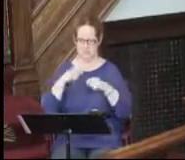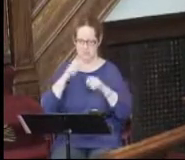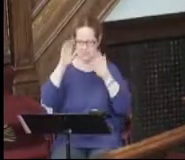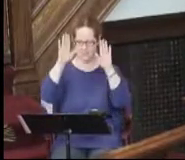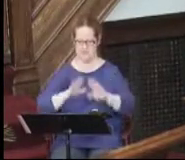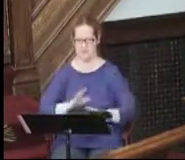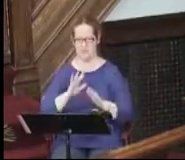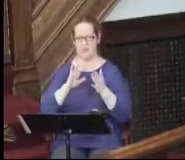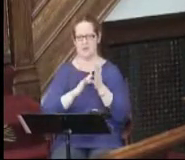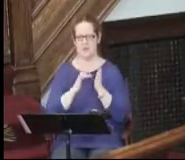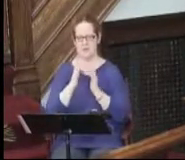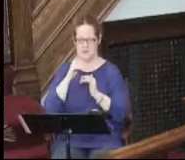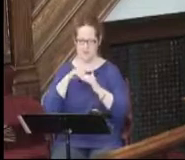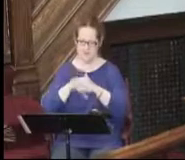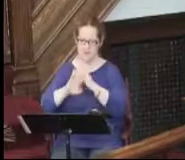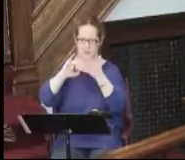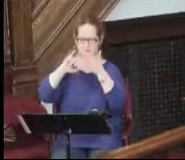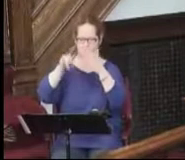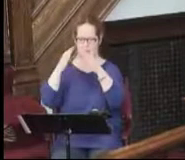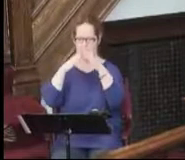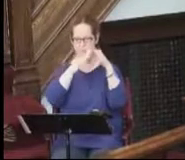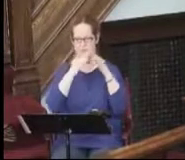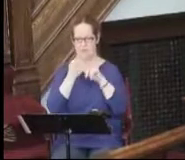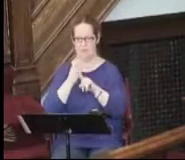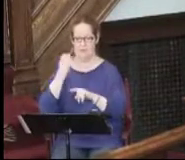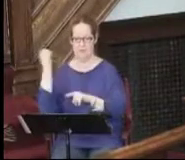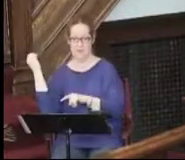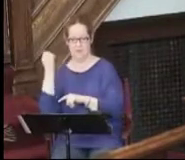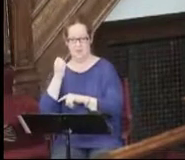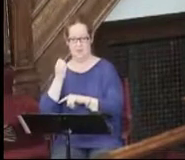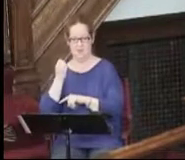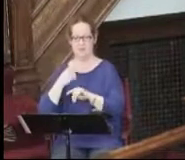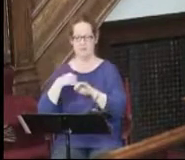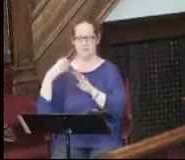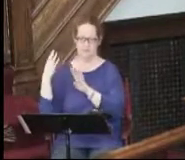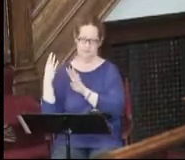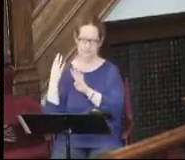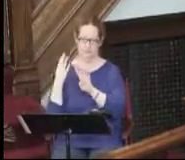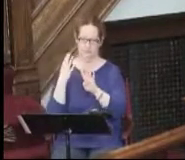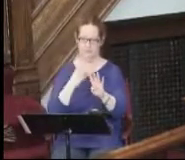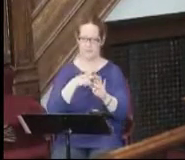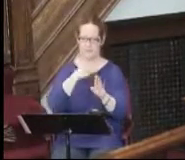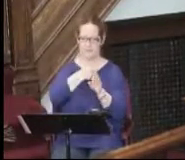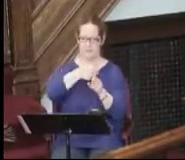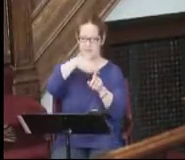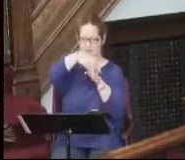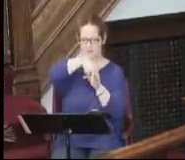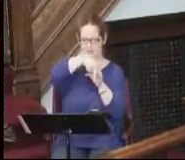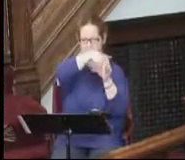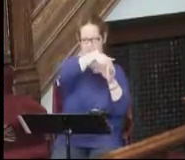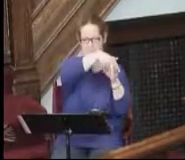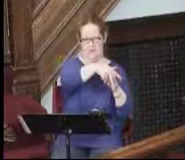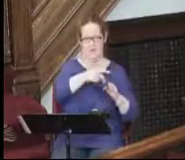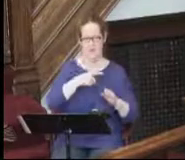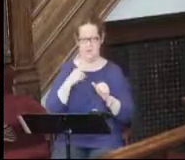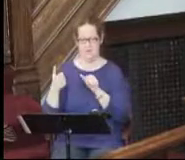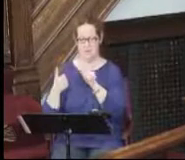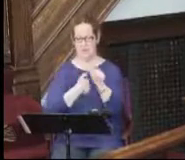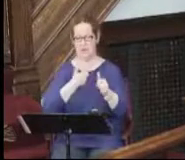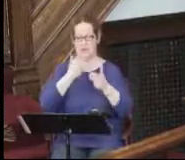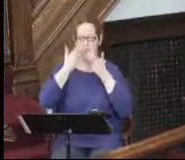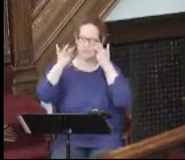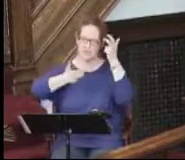Jesus entered Jerusalem from the east in a procession, riding on a donkey, cheered by his